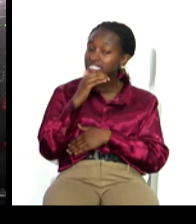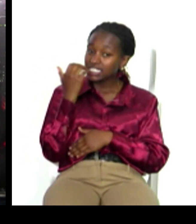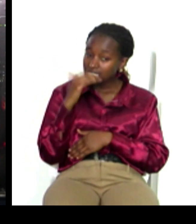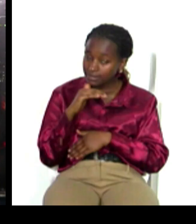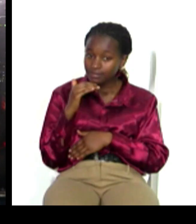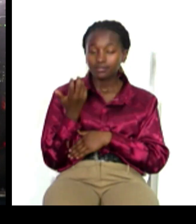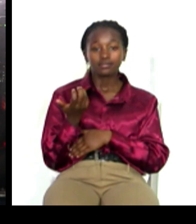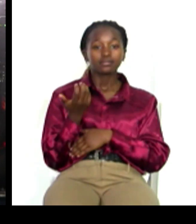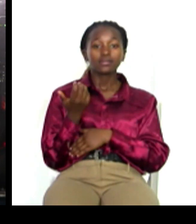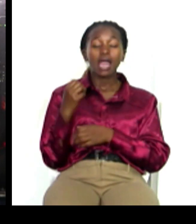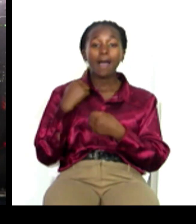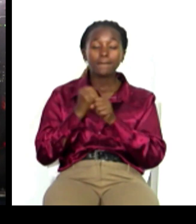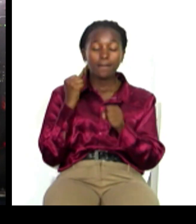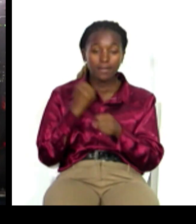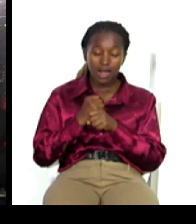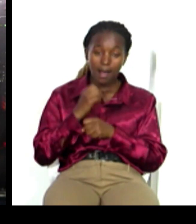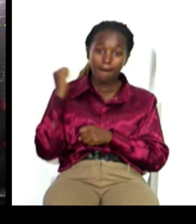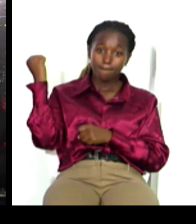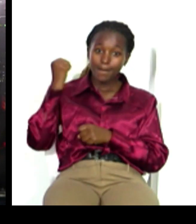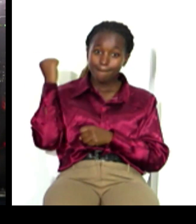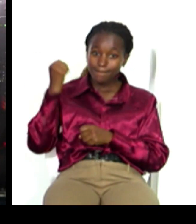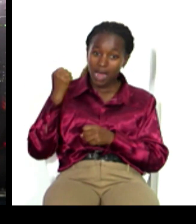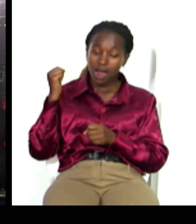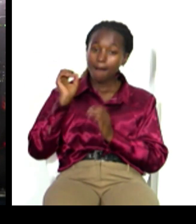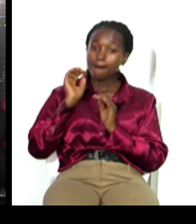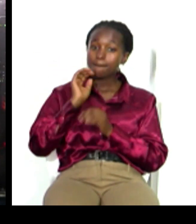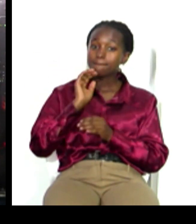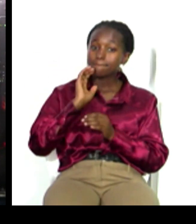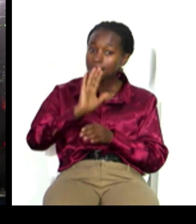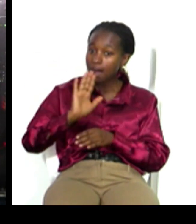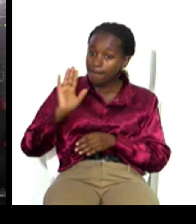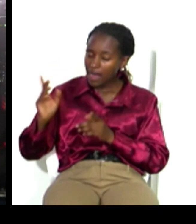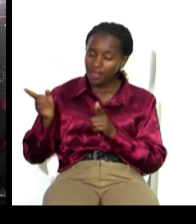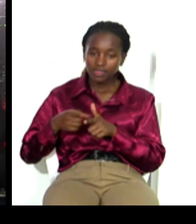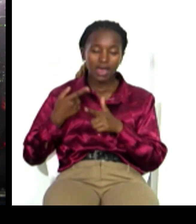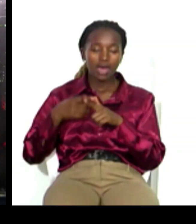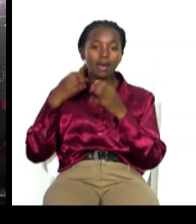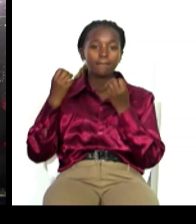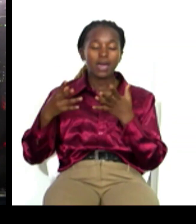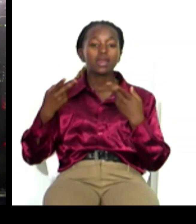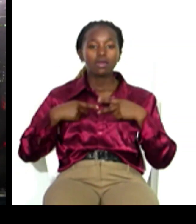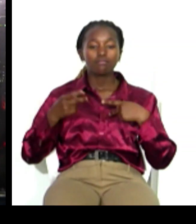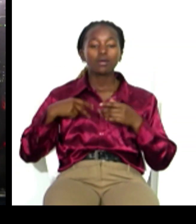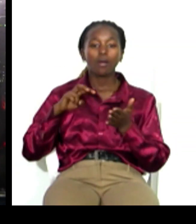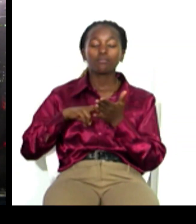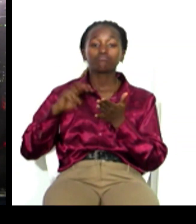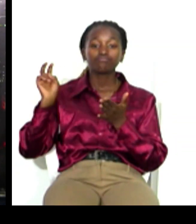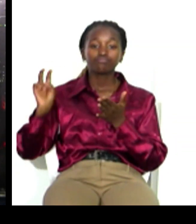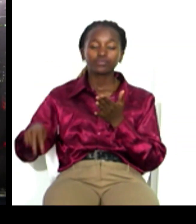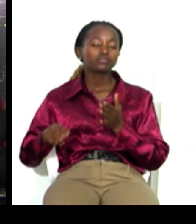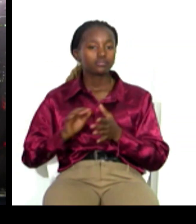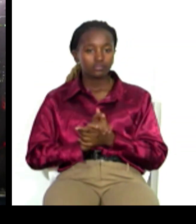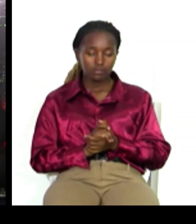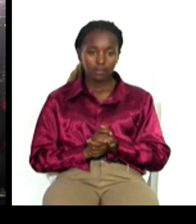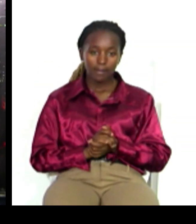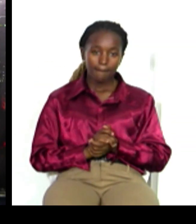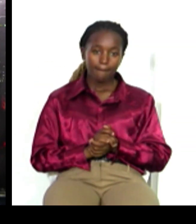formed his political party, so many MPs from Mount Kenya wanaenda kutoroka waende kwa hiyo party ya